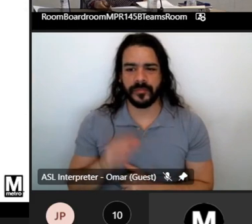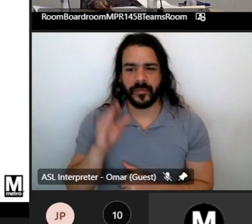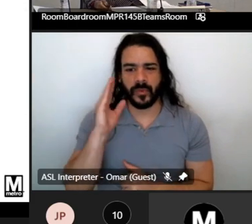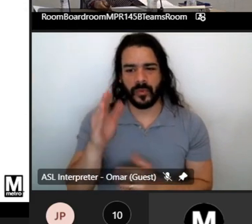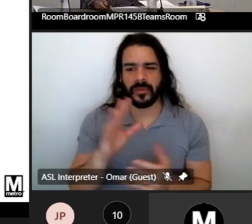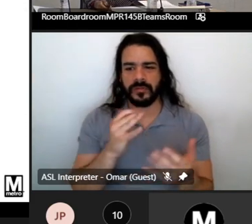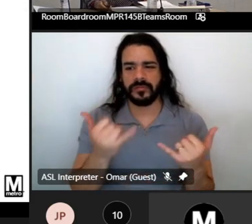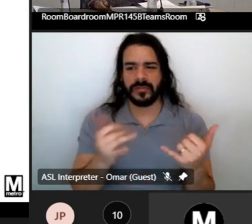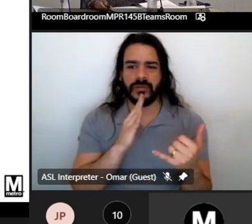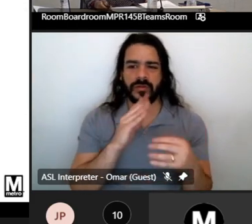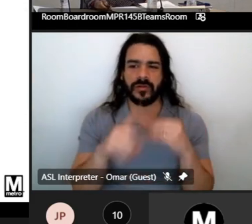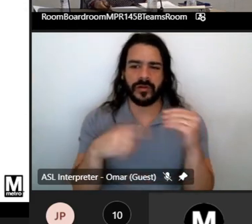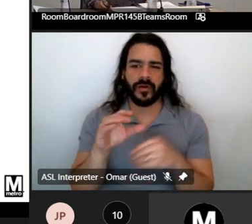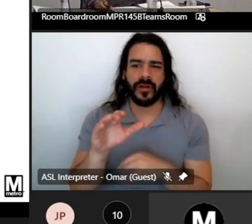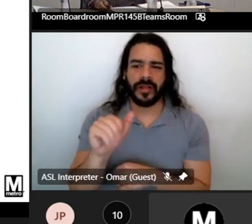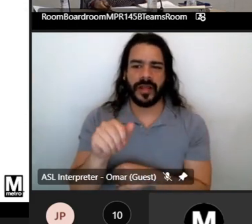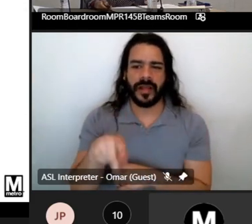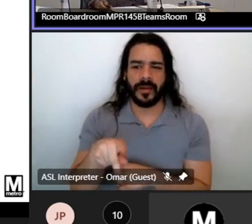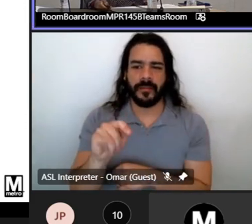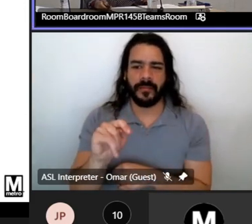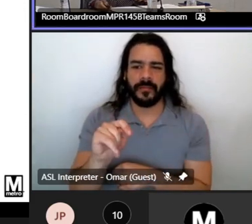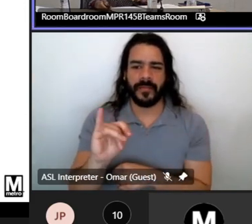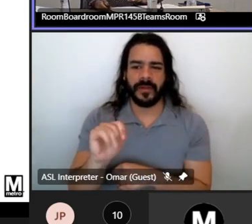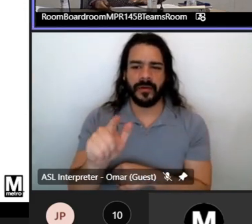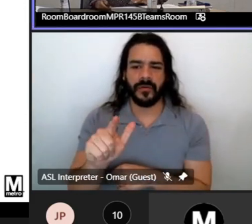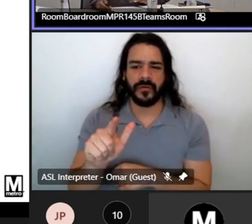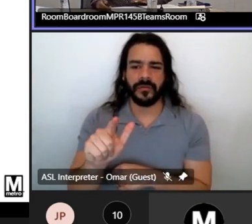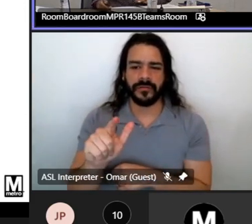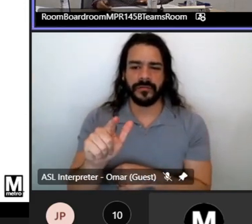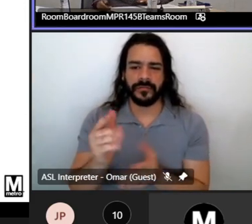FY24. I'll pivot to the capital budget.